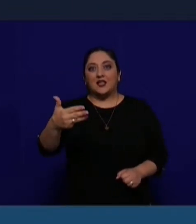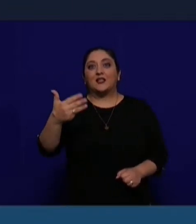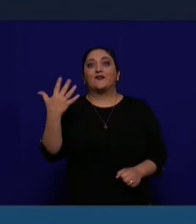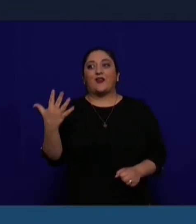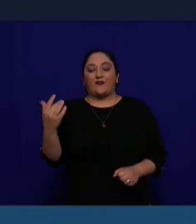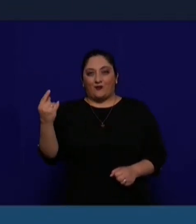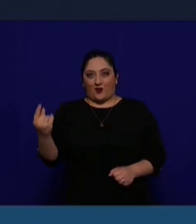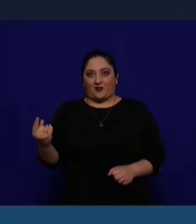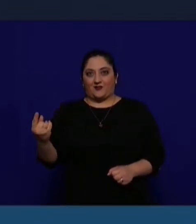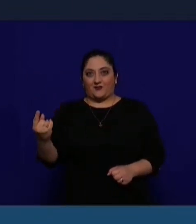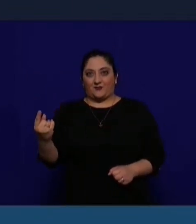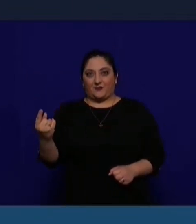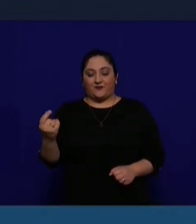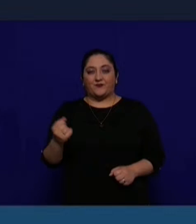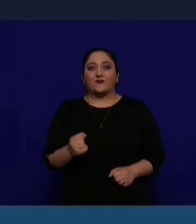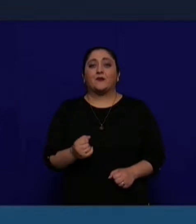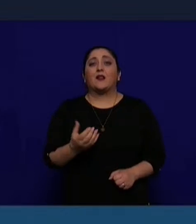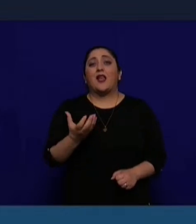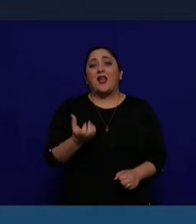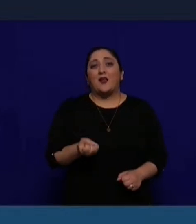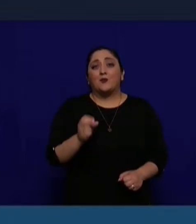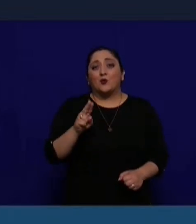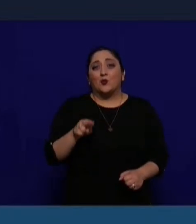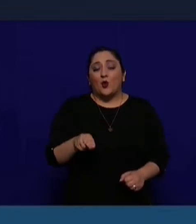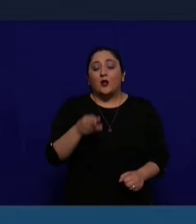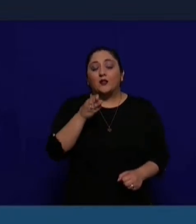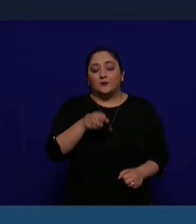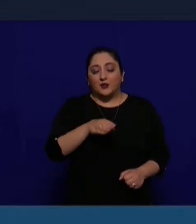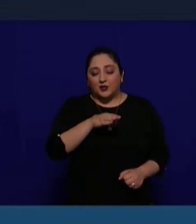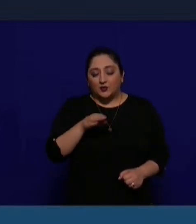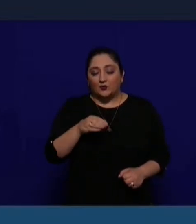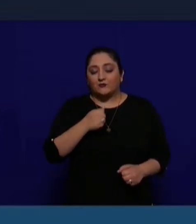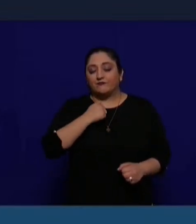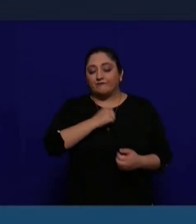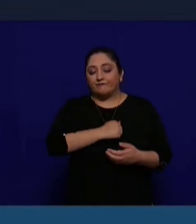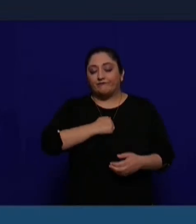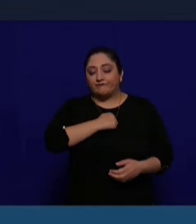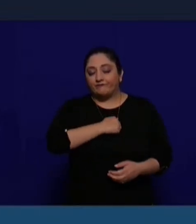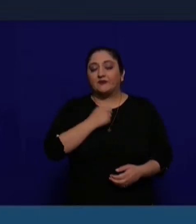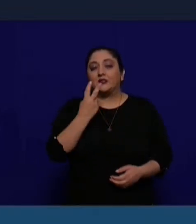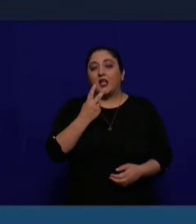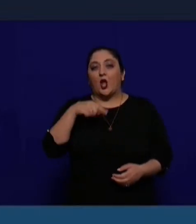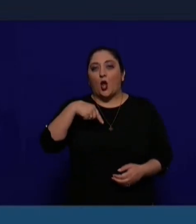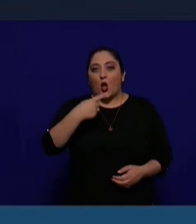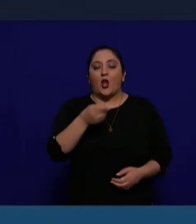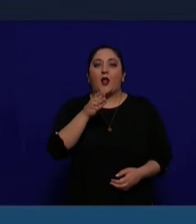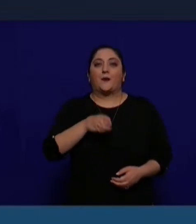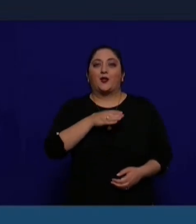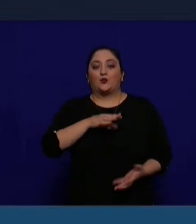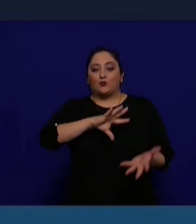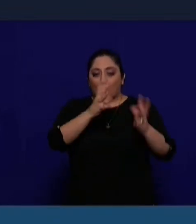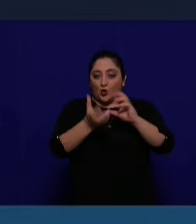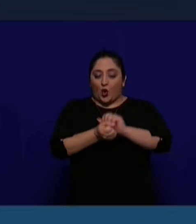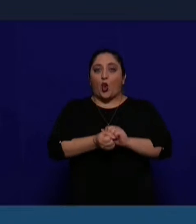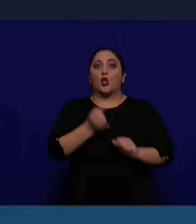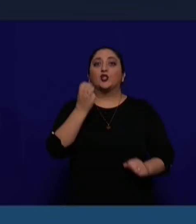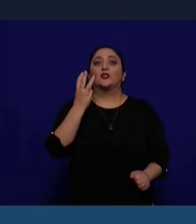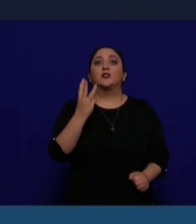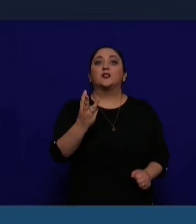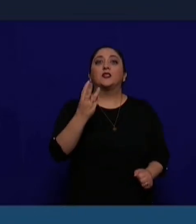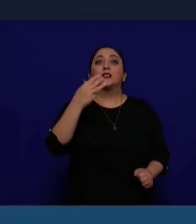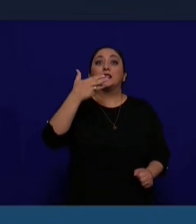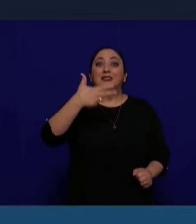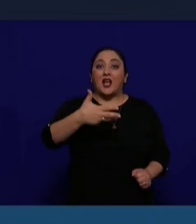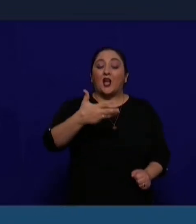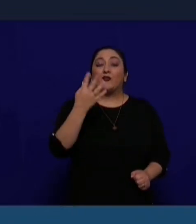27,951. Kenna l-imwiet baqgħu għaddejjin għalissa u għandna total ta'